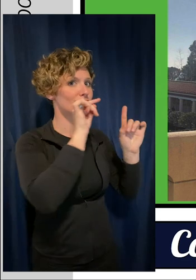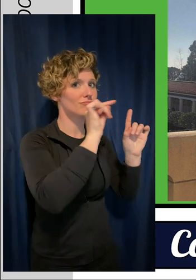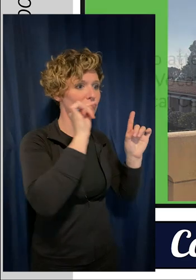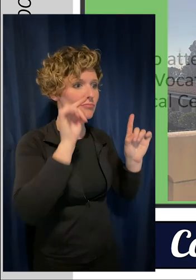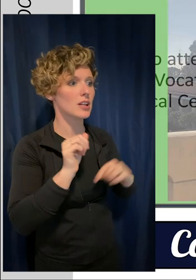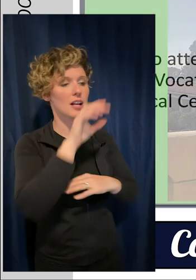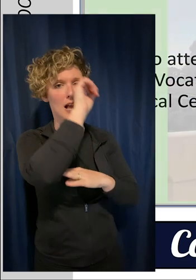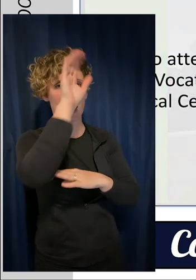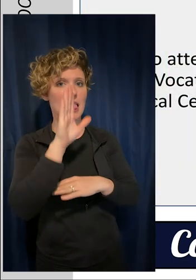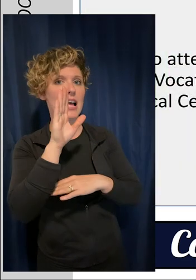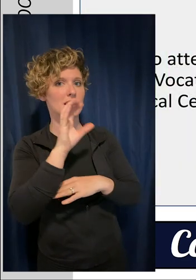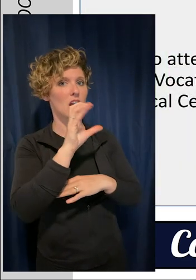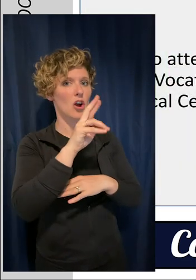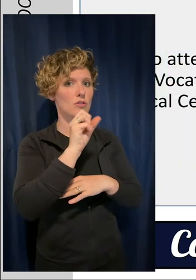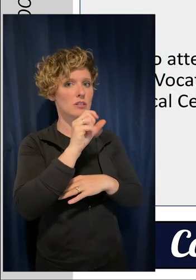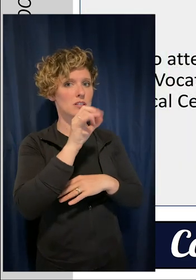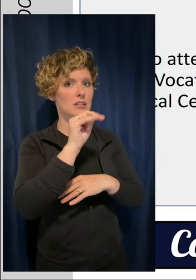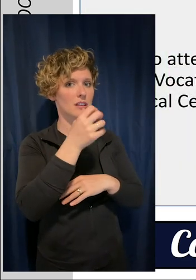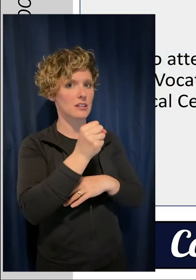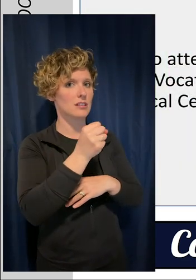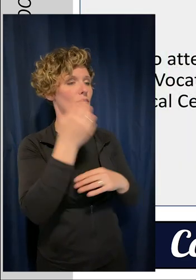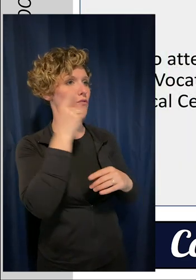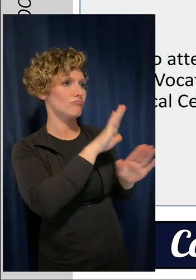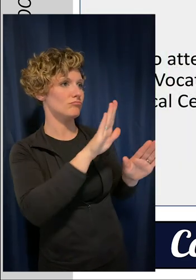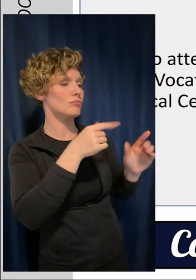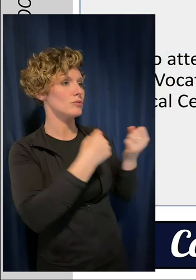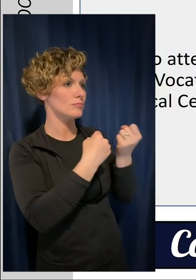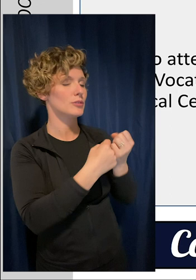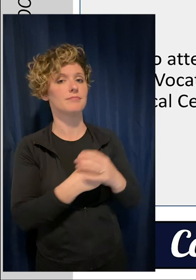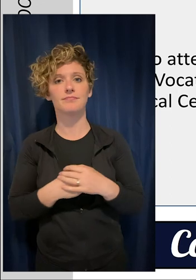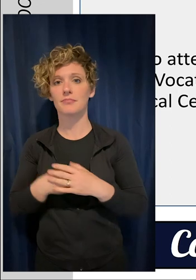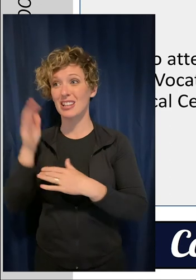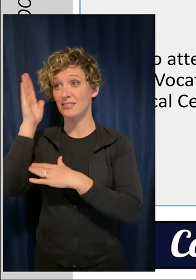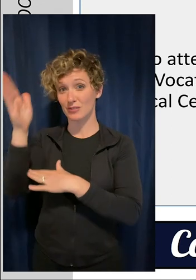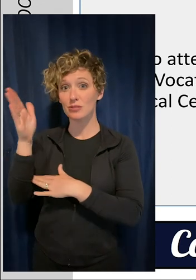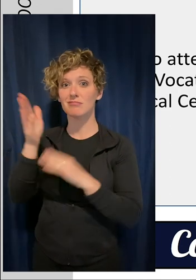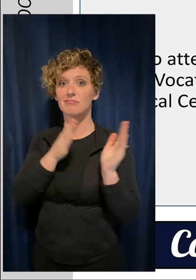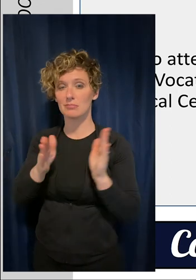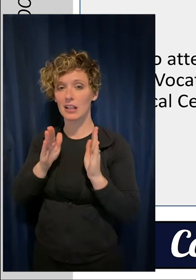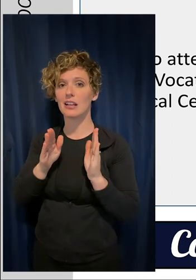of their support. In the future, Daniel plans to attend Alaska Vocational Technical Center